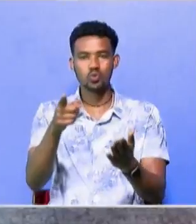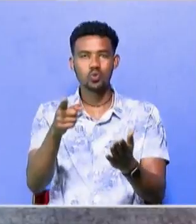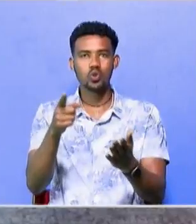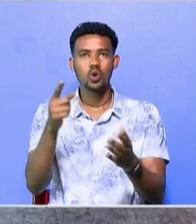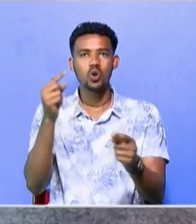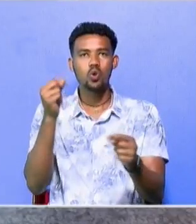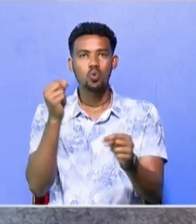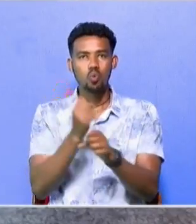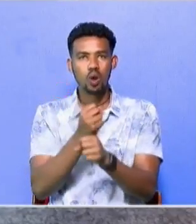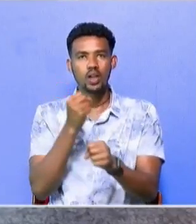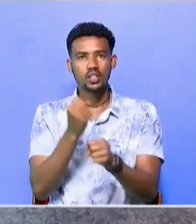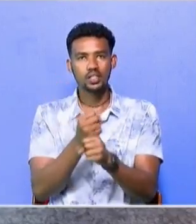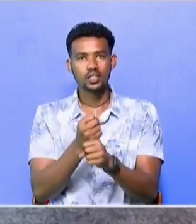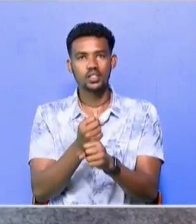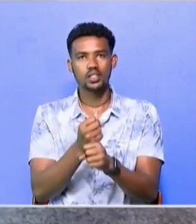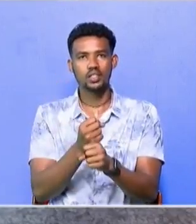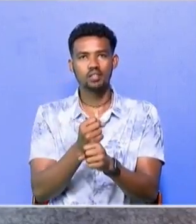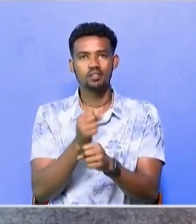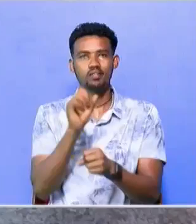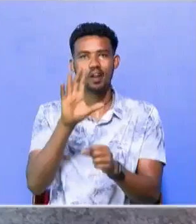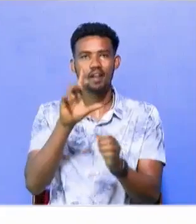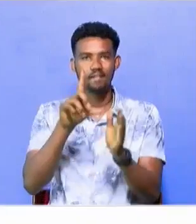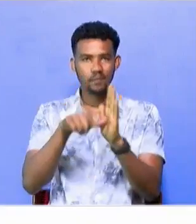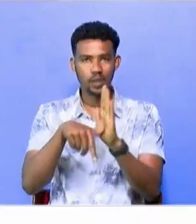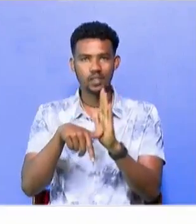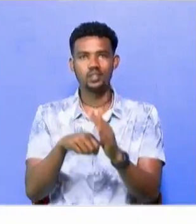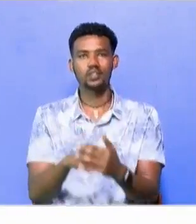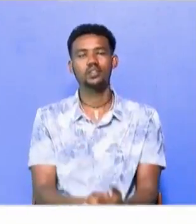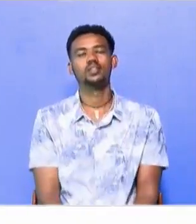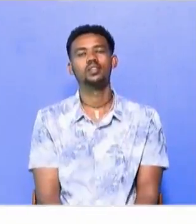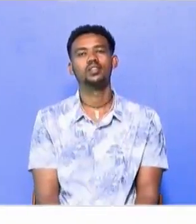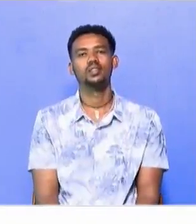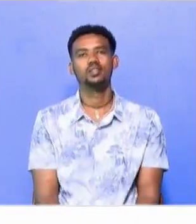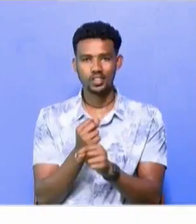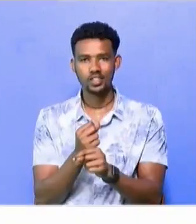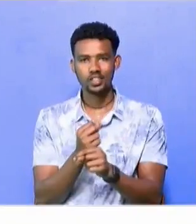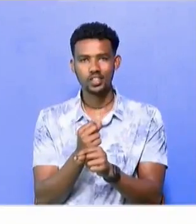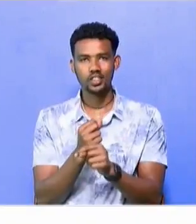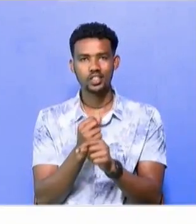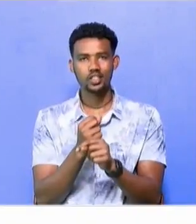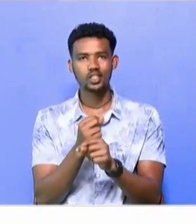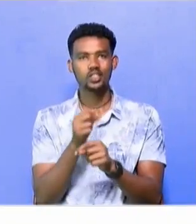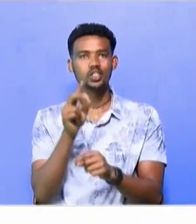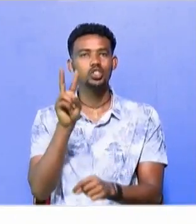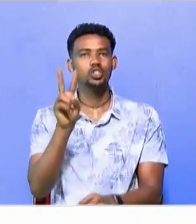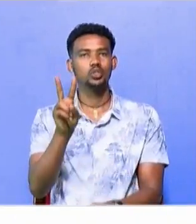Make it quick, your classwork. Activity 2.